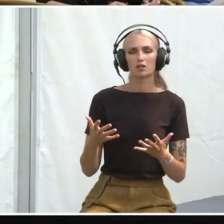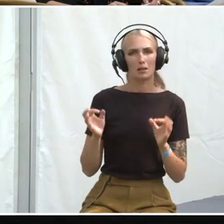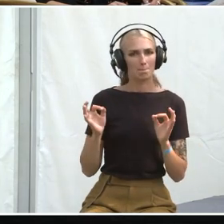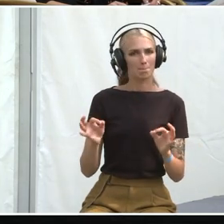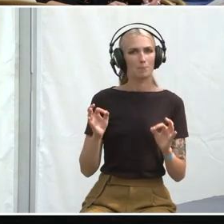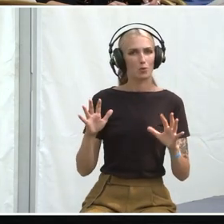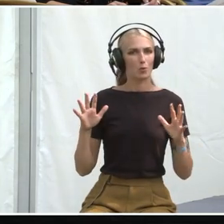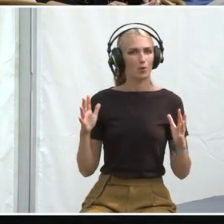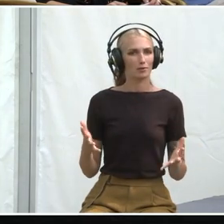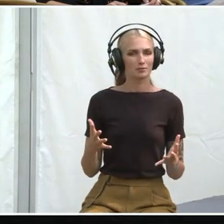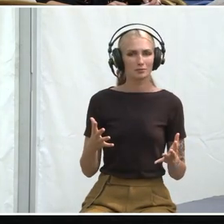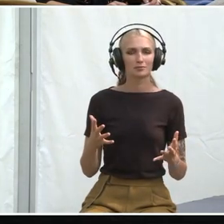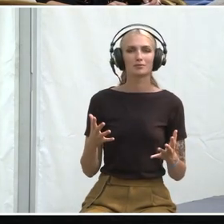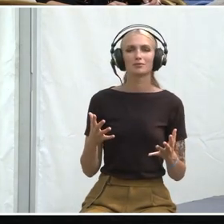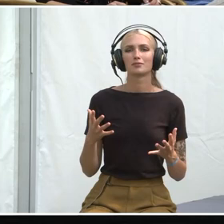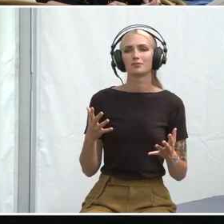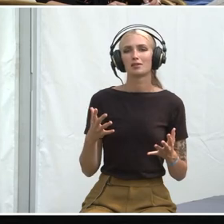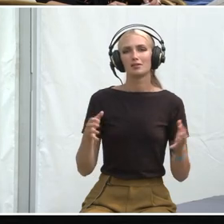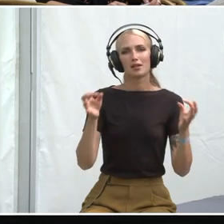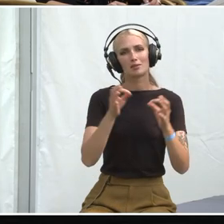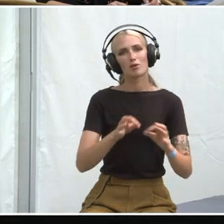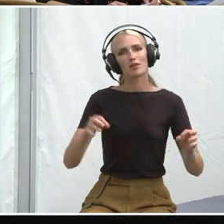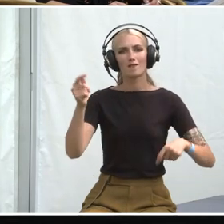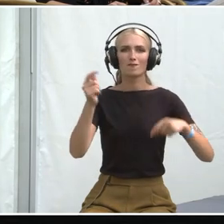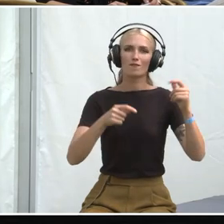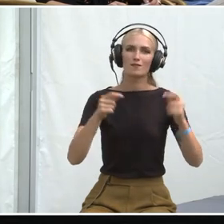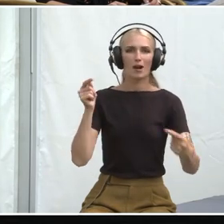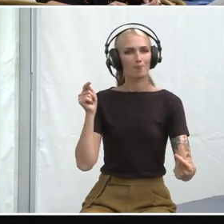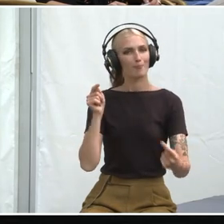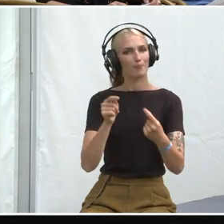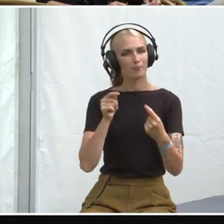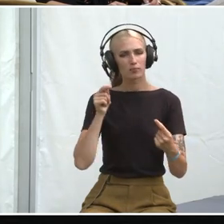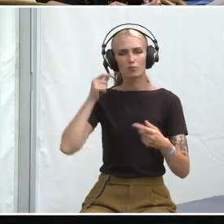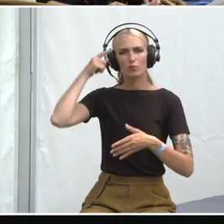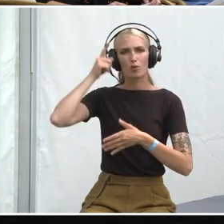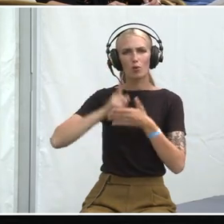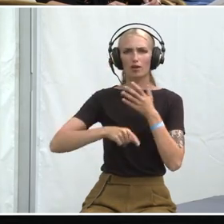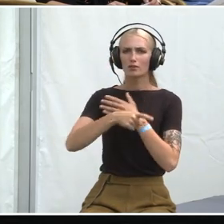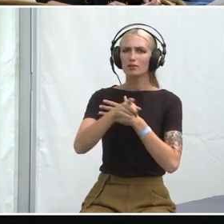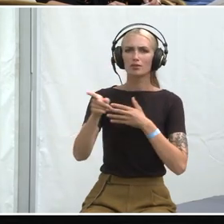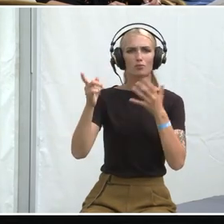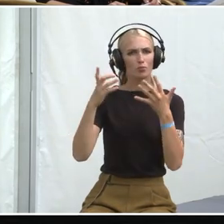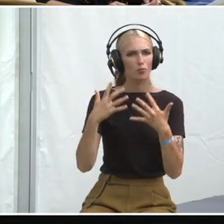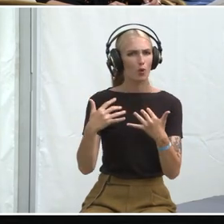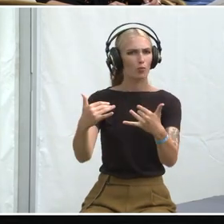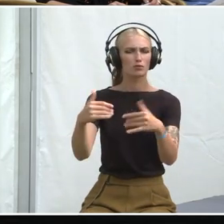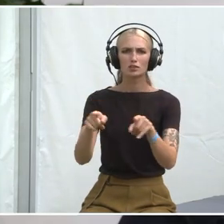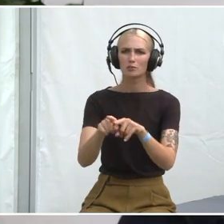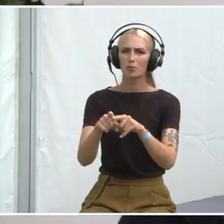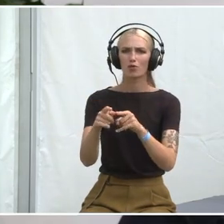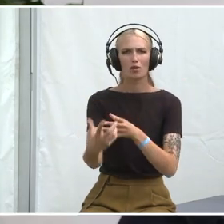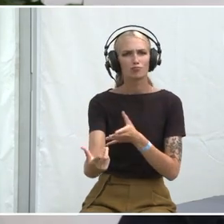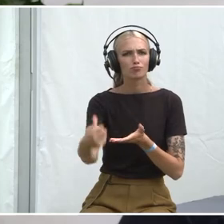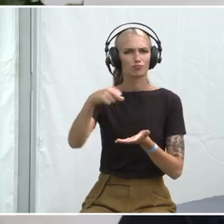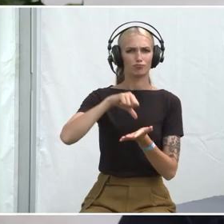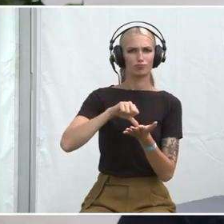way in the spirit of the Democracy Festival, I really hope that you as an audience will engage a lot in this